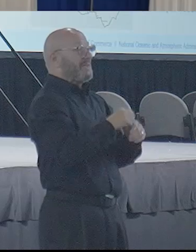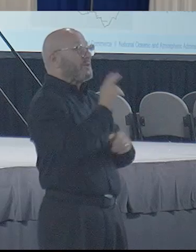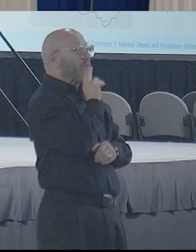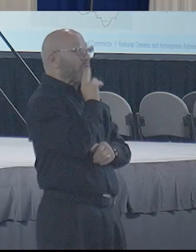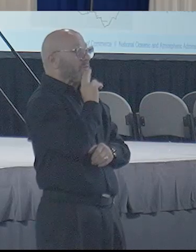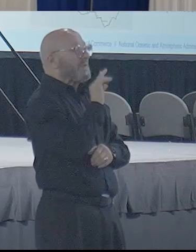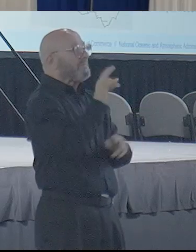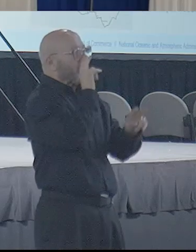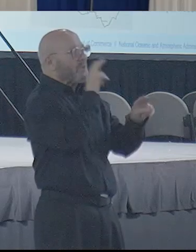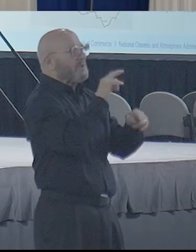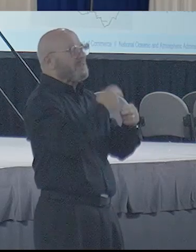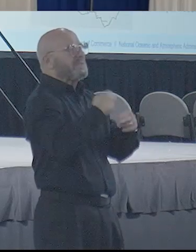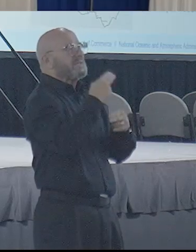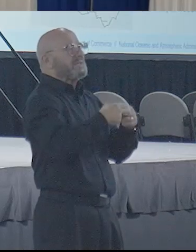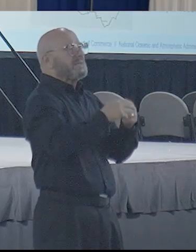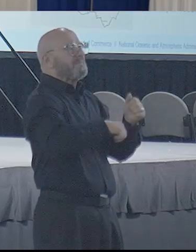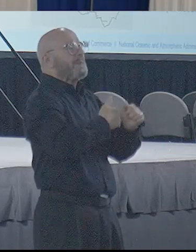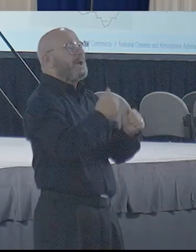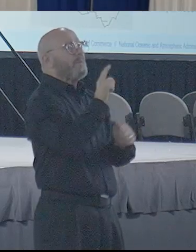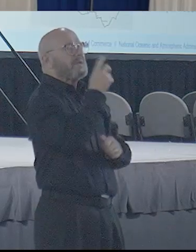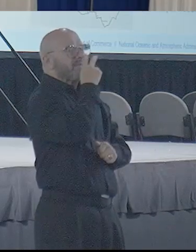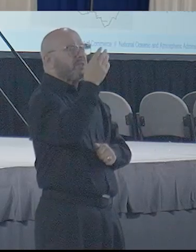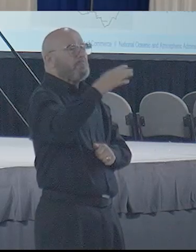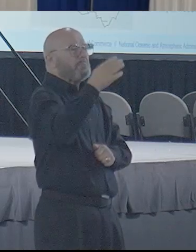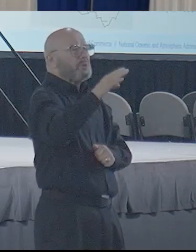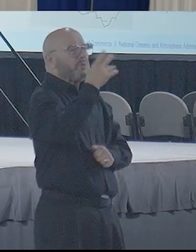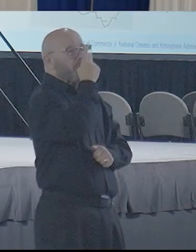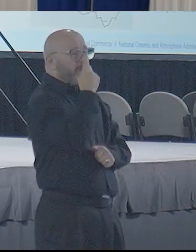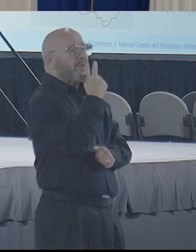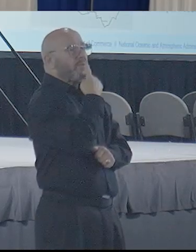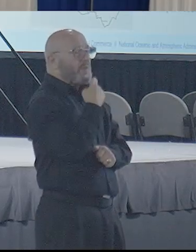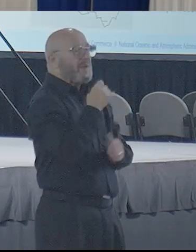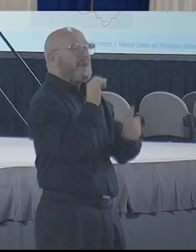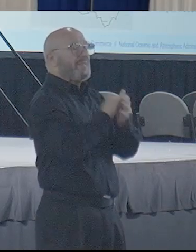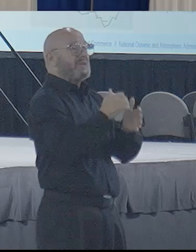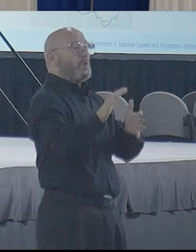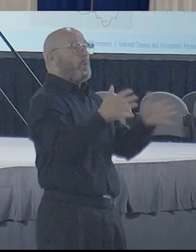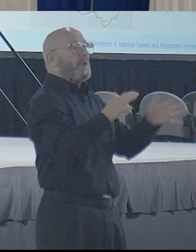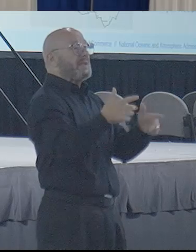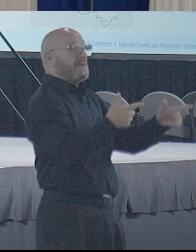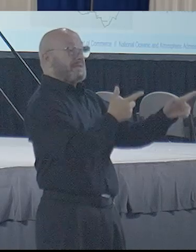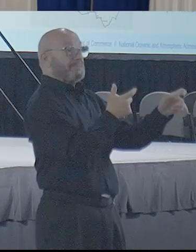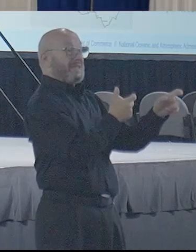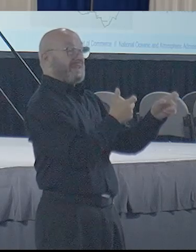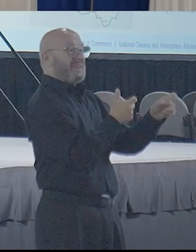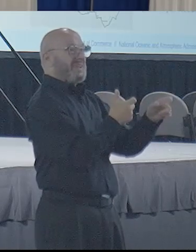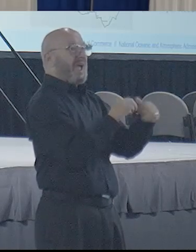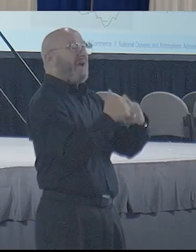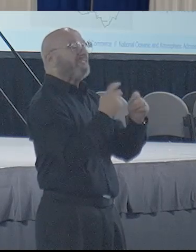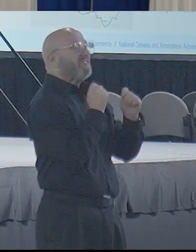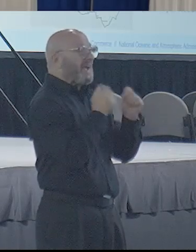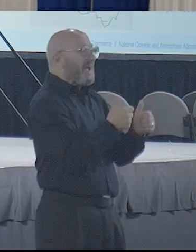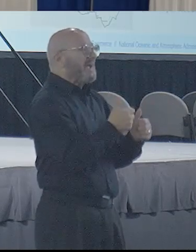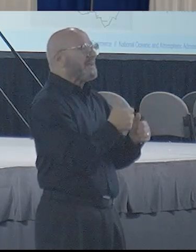And if you look at that slide behind me where you see the blues and pinks and the reds, those are the wind speeds as the storm